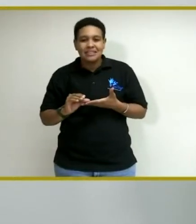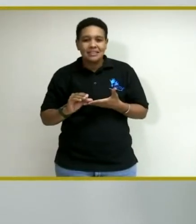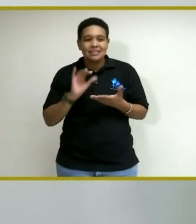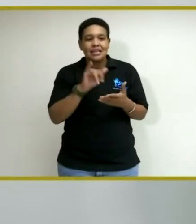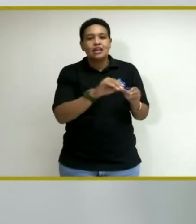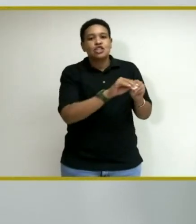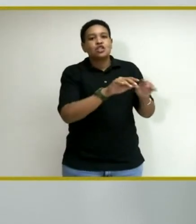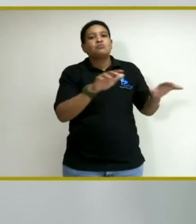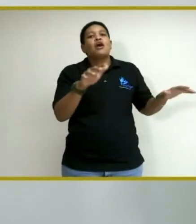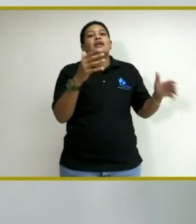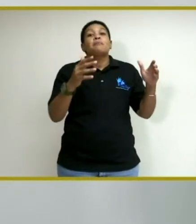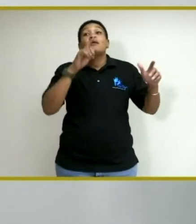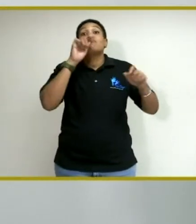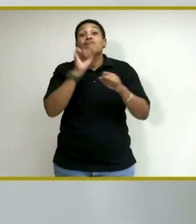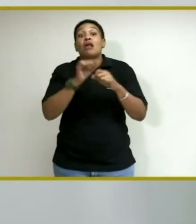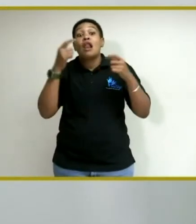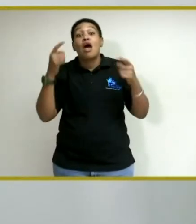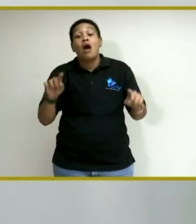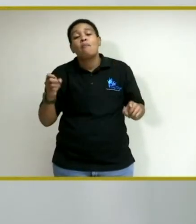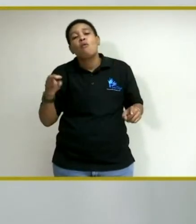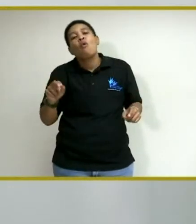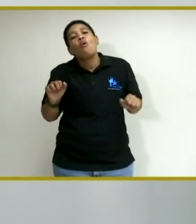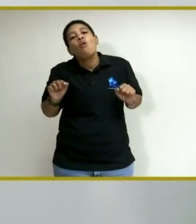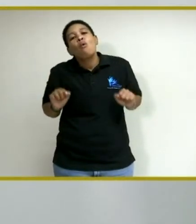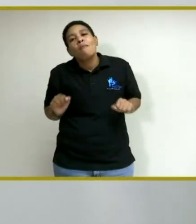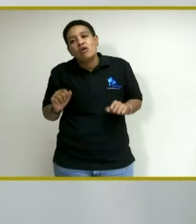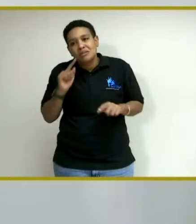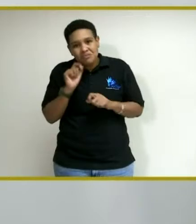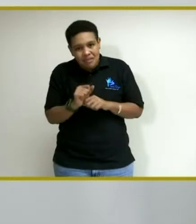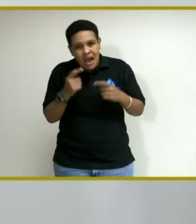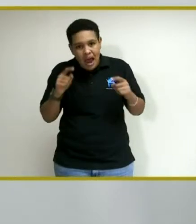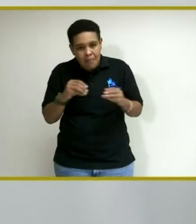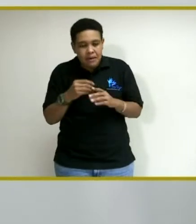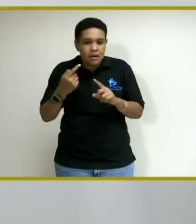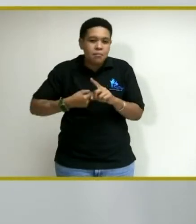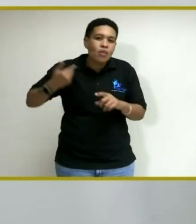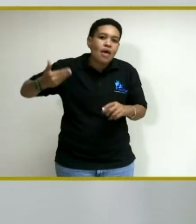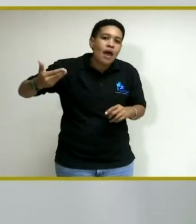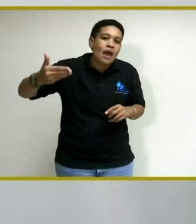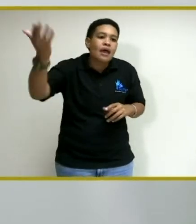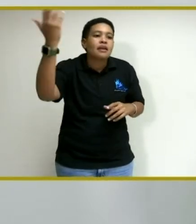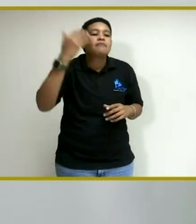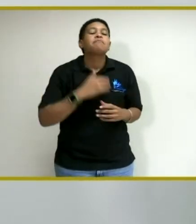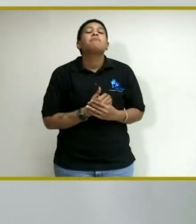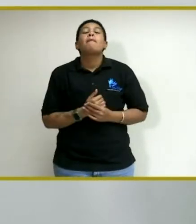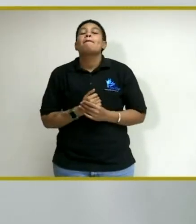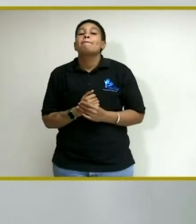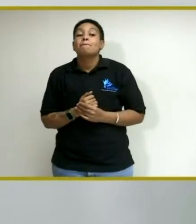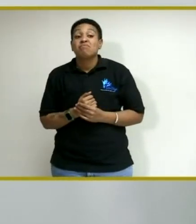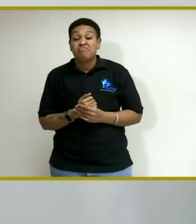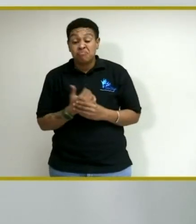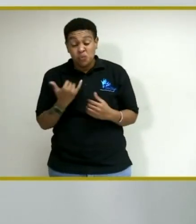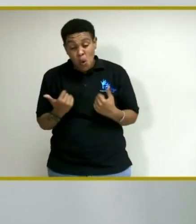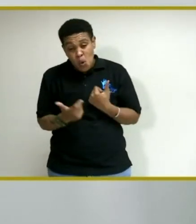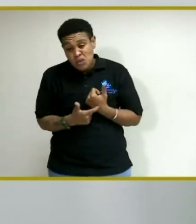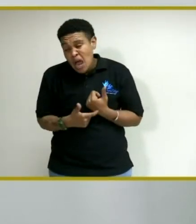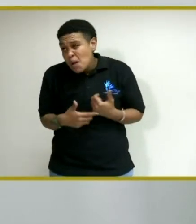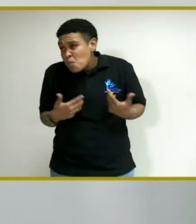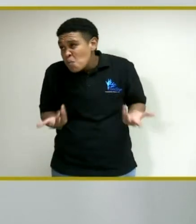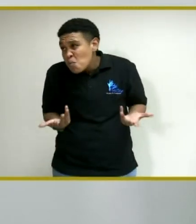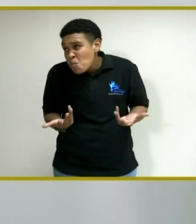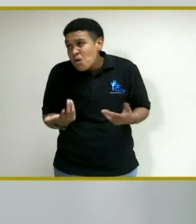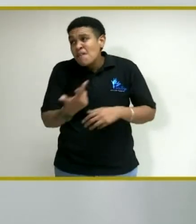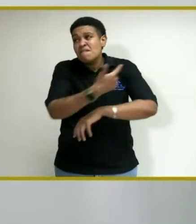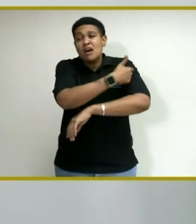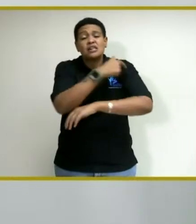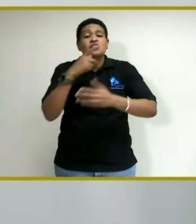spread that may occur or is likely to occur in the months ahead. In the meantime, the vaccination